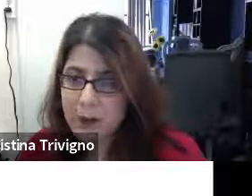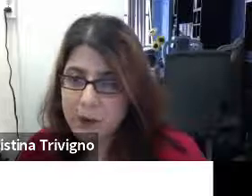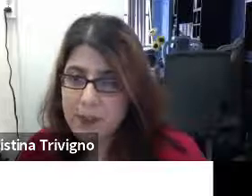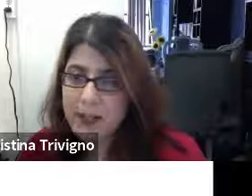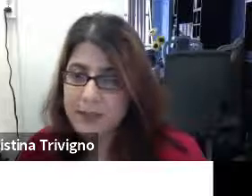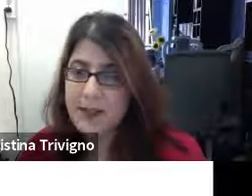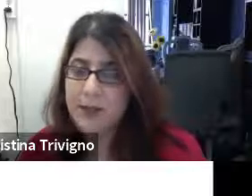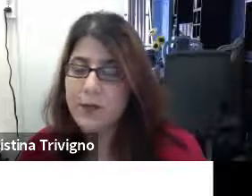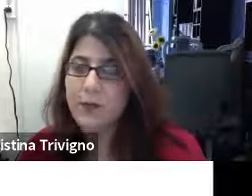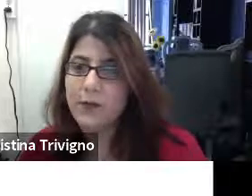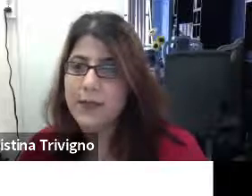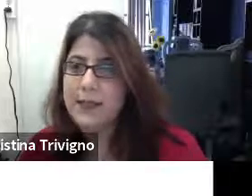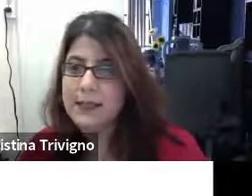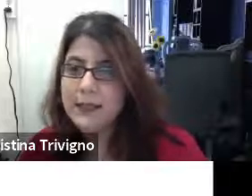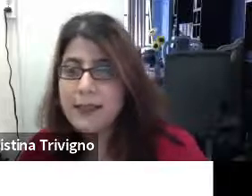Consortium. Their website is